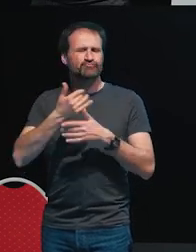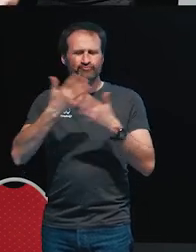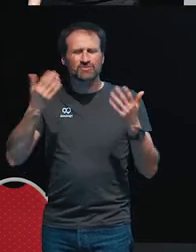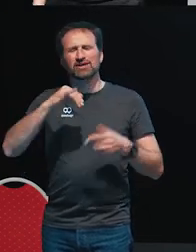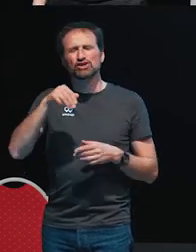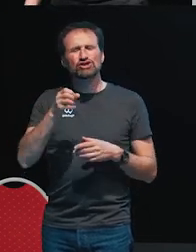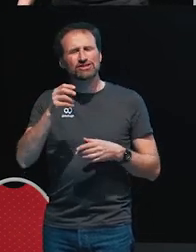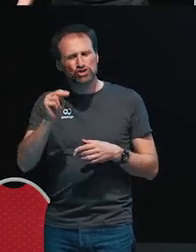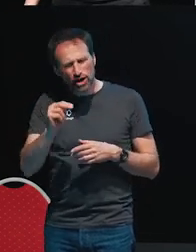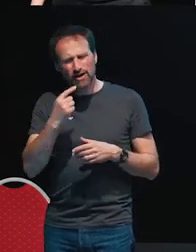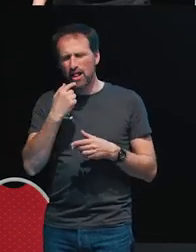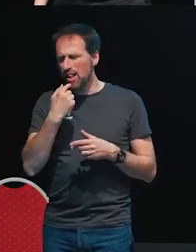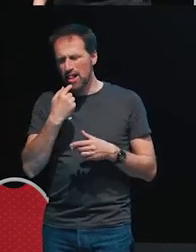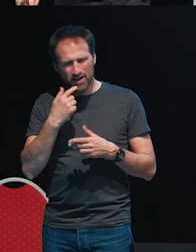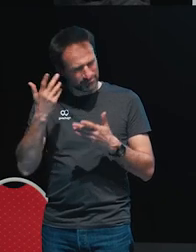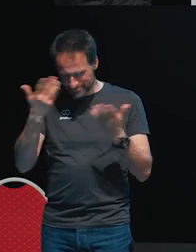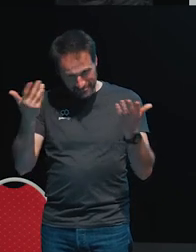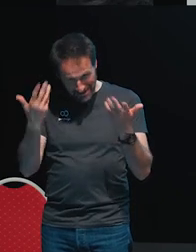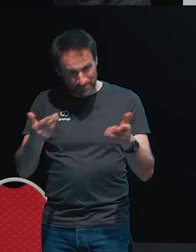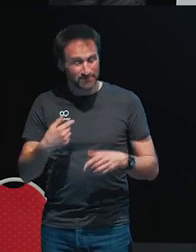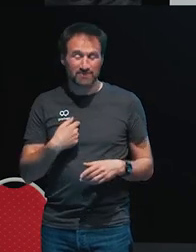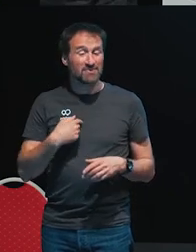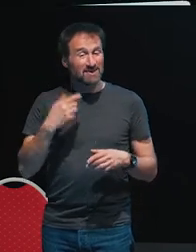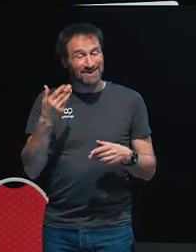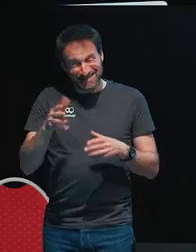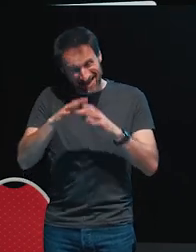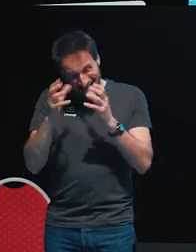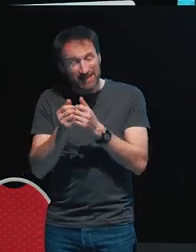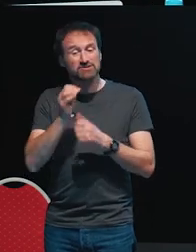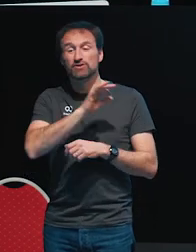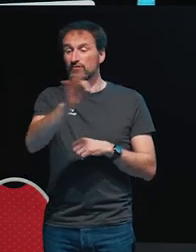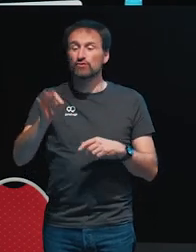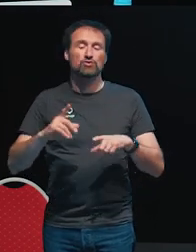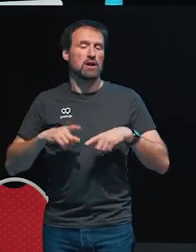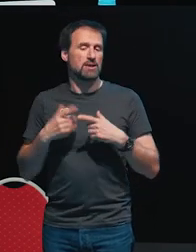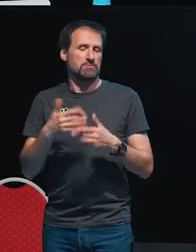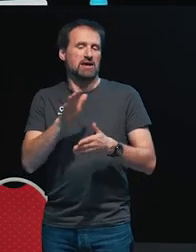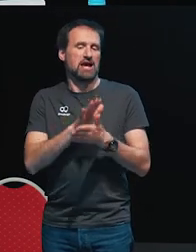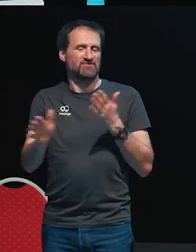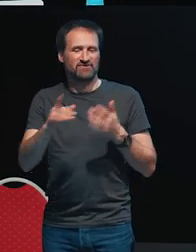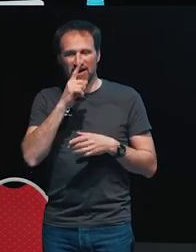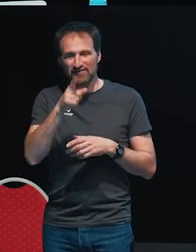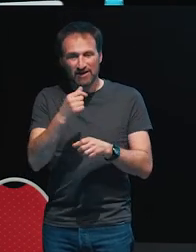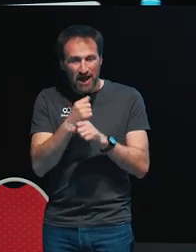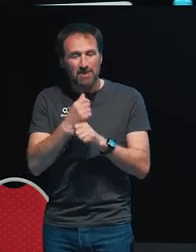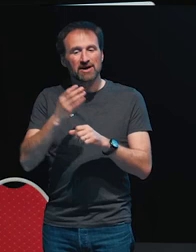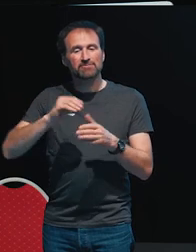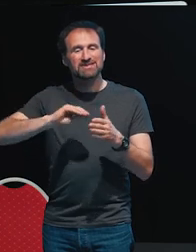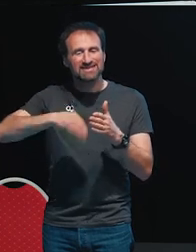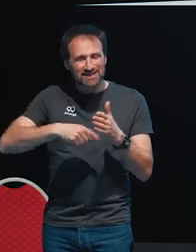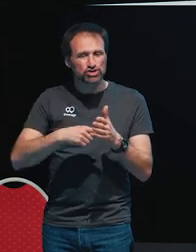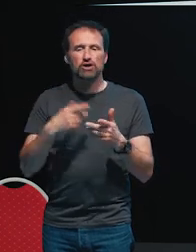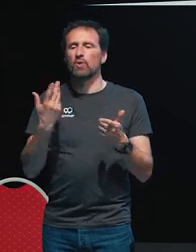whatever. I'm not going to talk about all of it. But it all makes your life a bit more easier when working with signatures and encryption on the